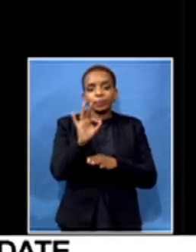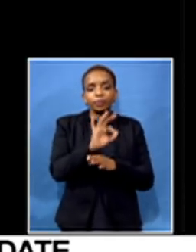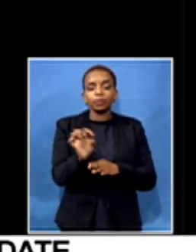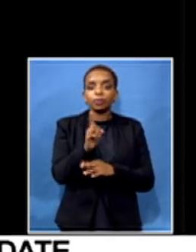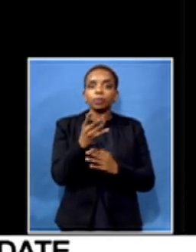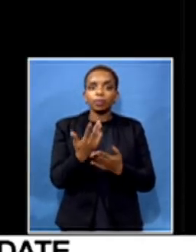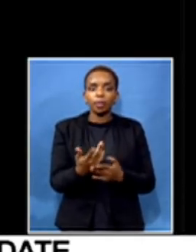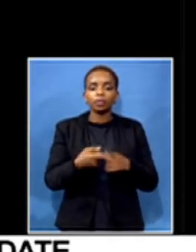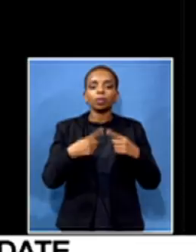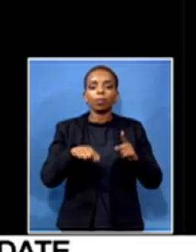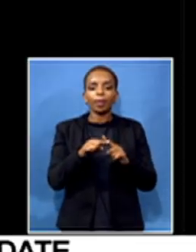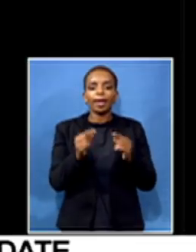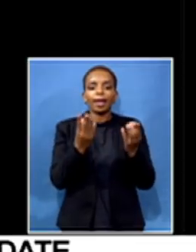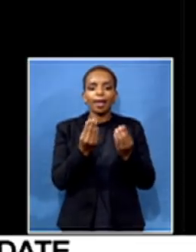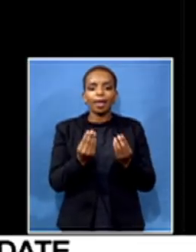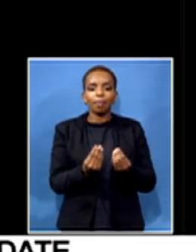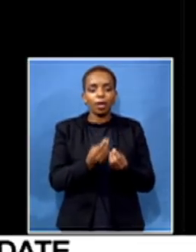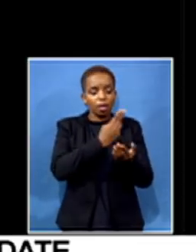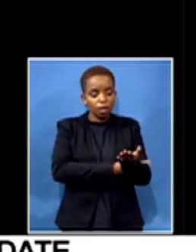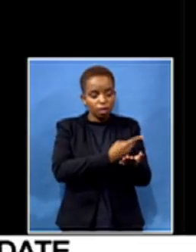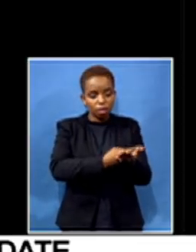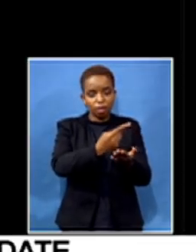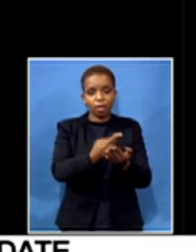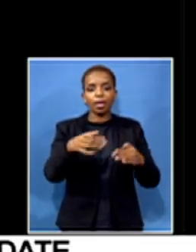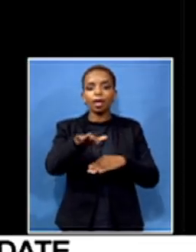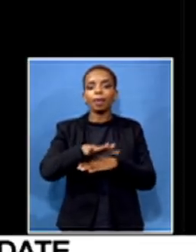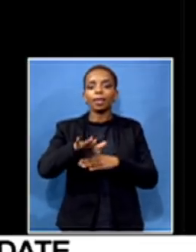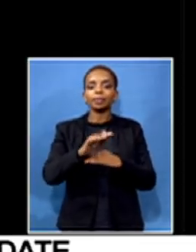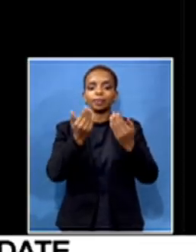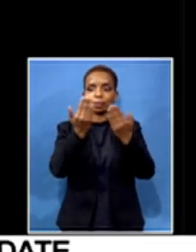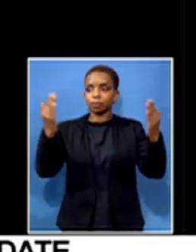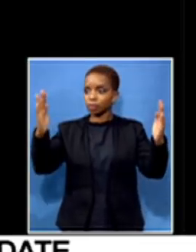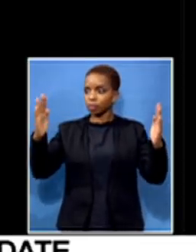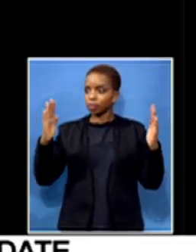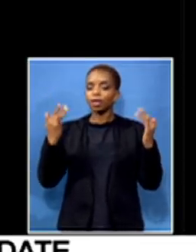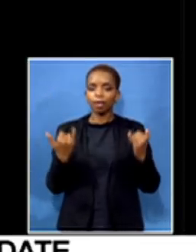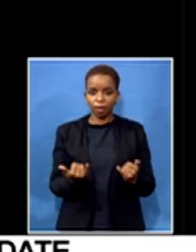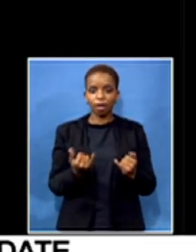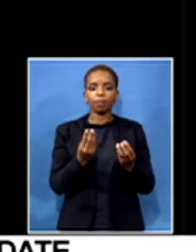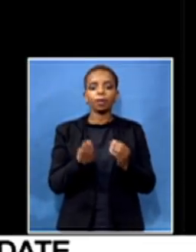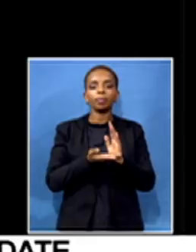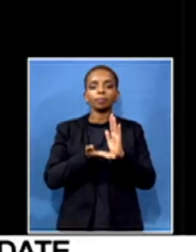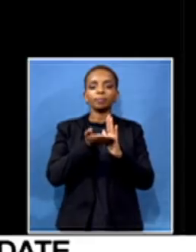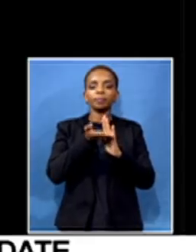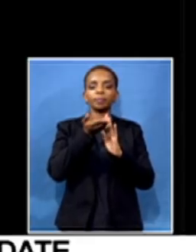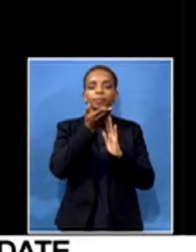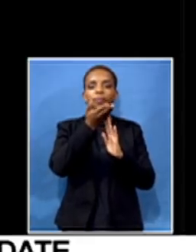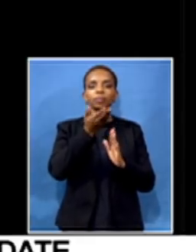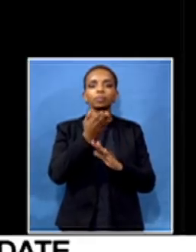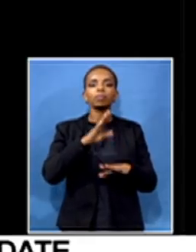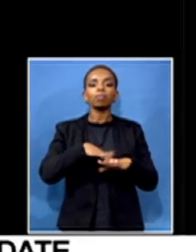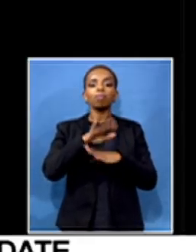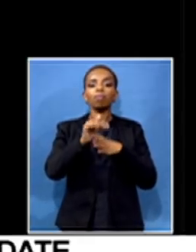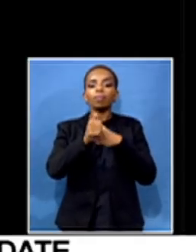beds for quarantine. We have actually, in the Western Cape, sent a team which is led by Nicholas Crisp and Dr. Nicholas